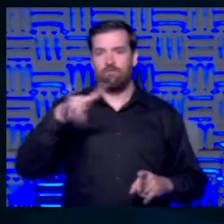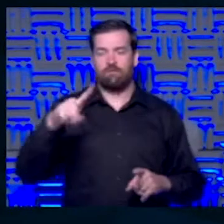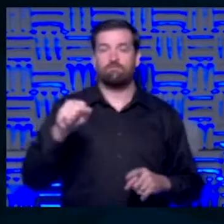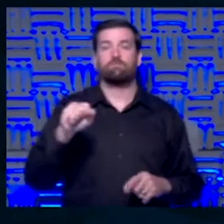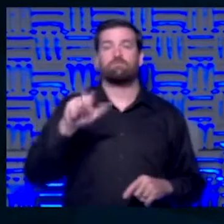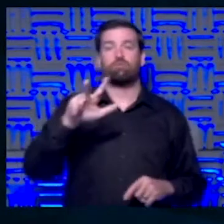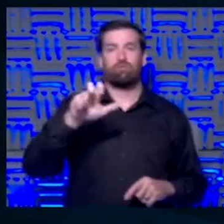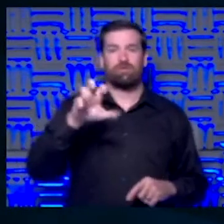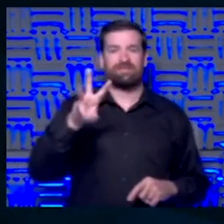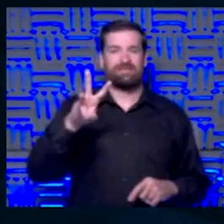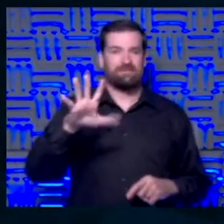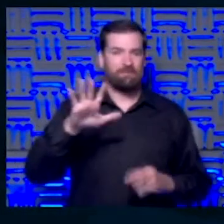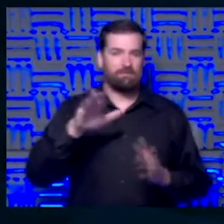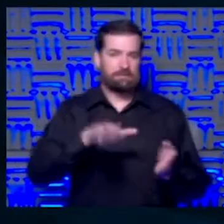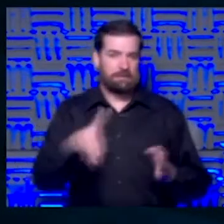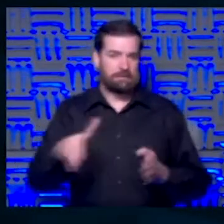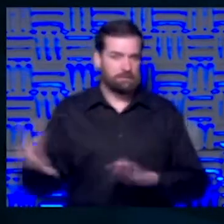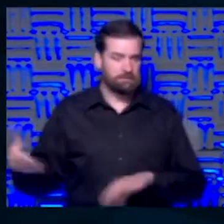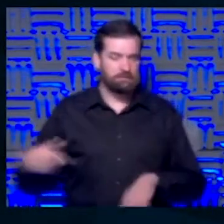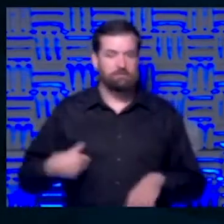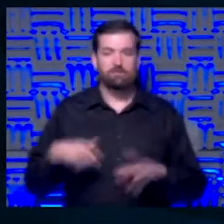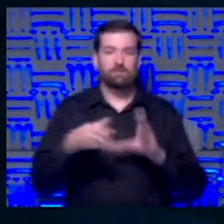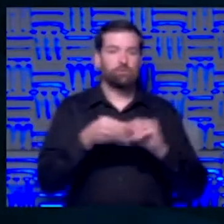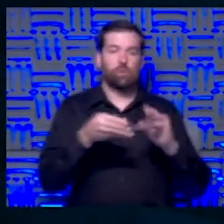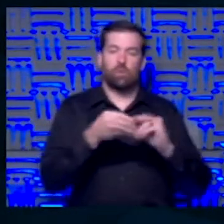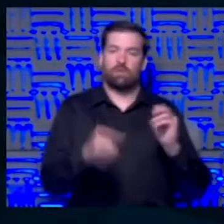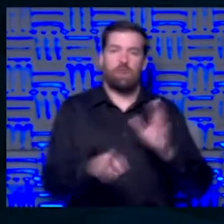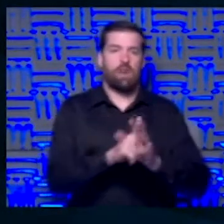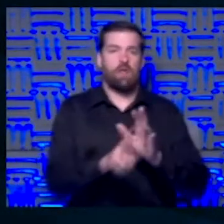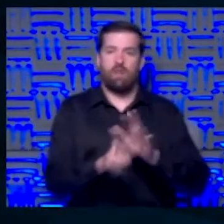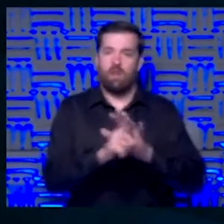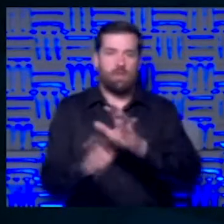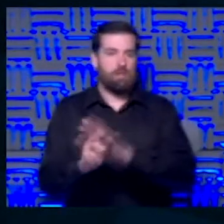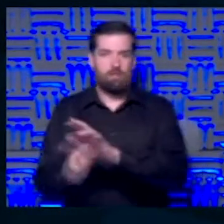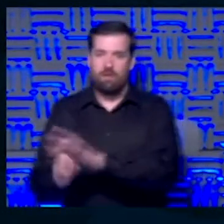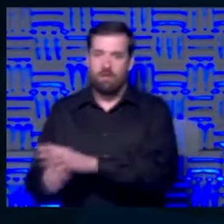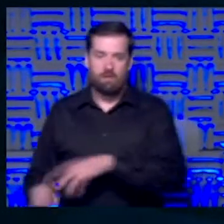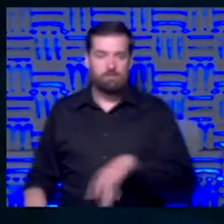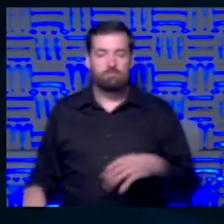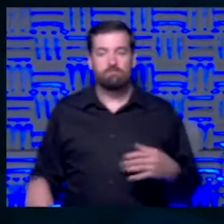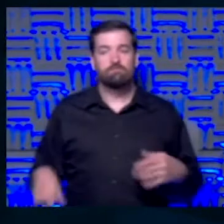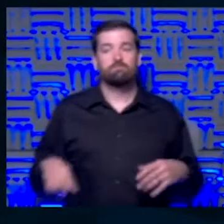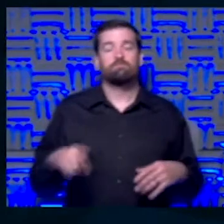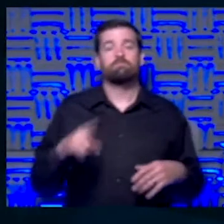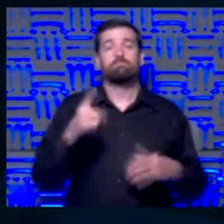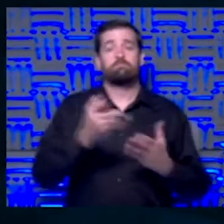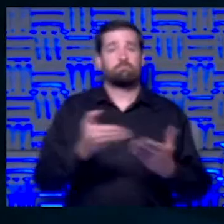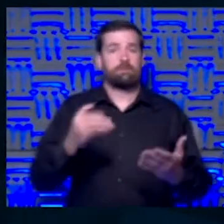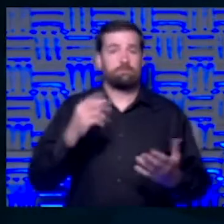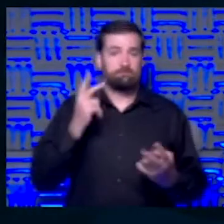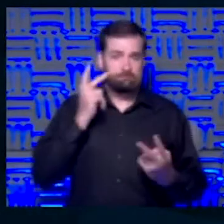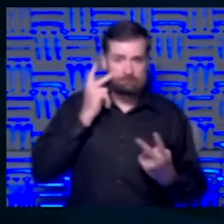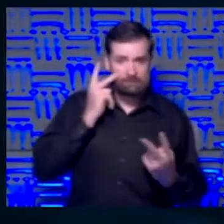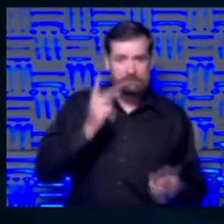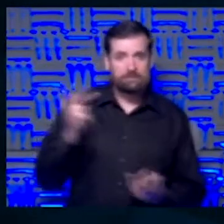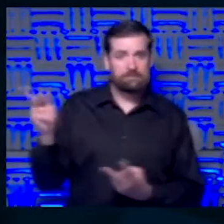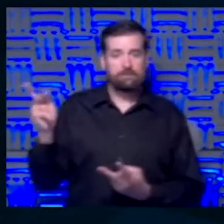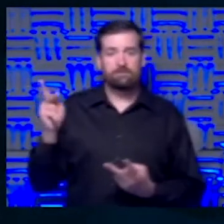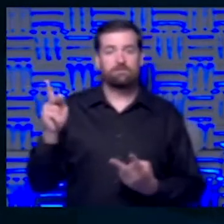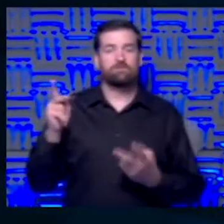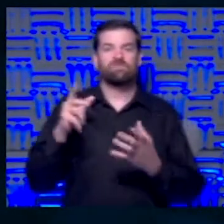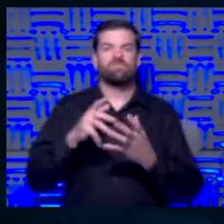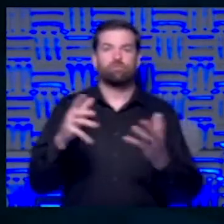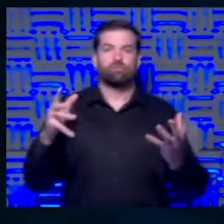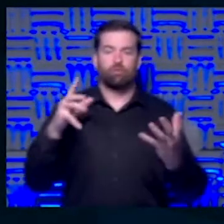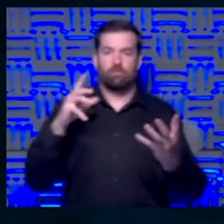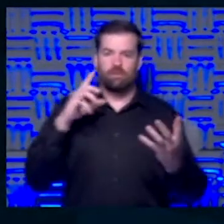365 deaths, but these stories are just popping up. And one of the things that I think we're experiencing is there's so much divisiveness